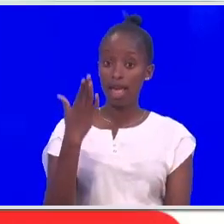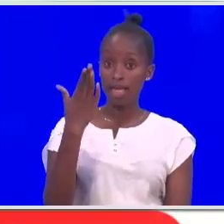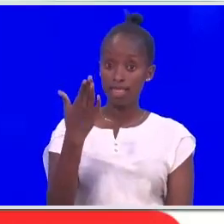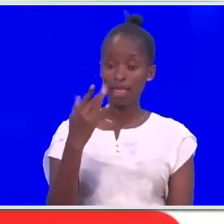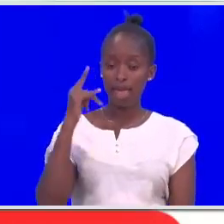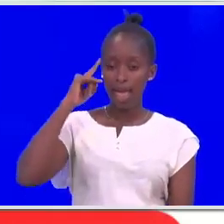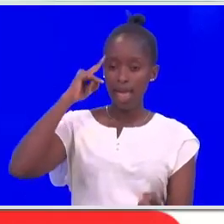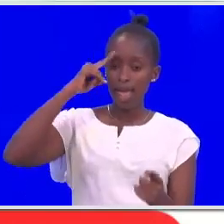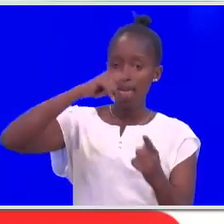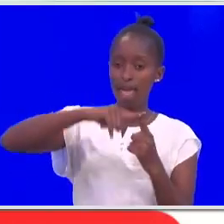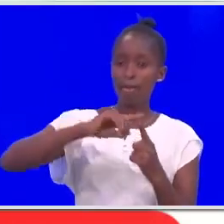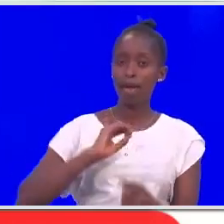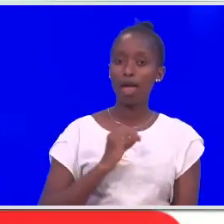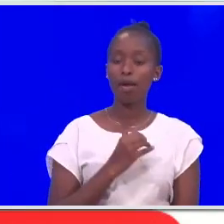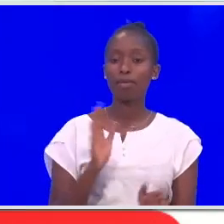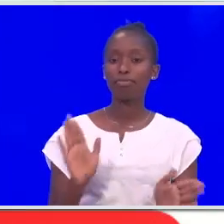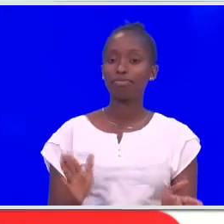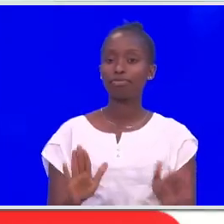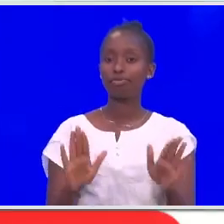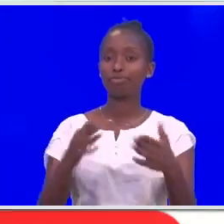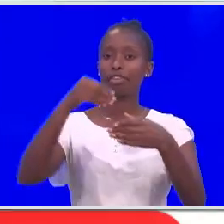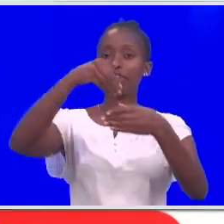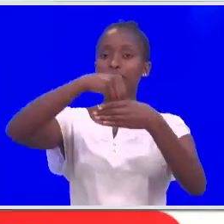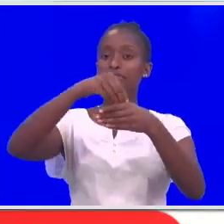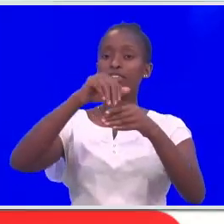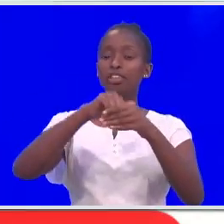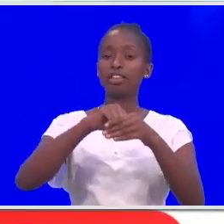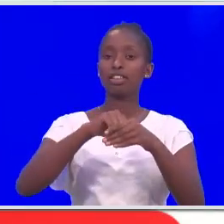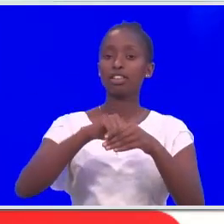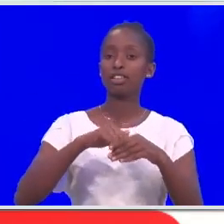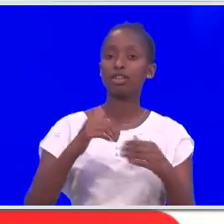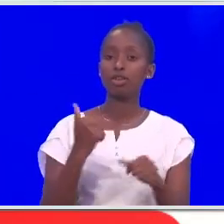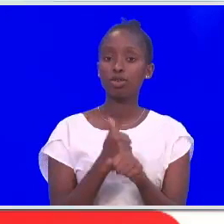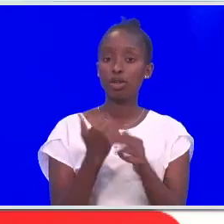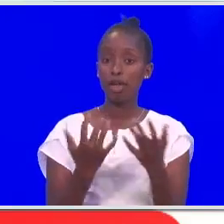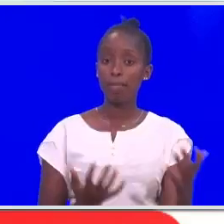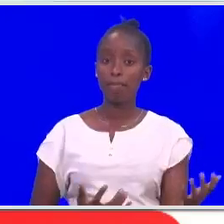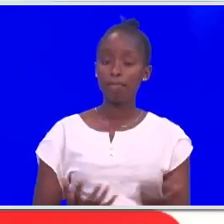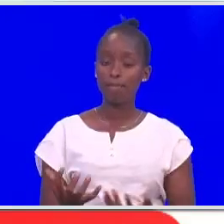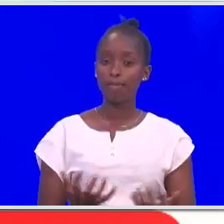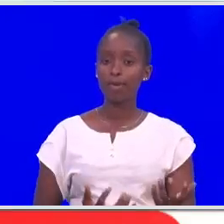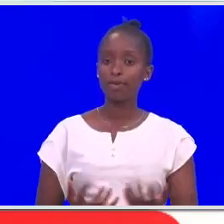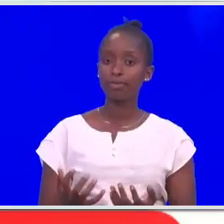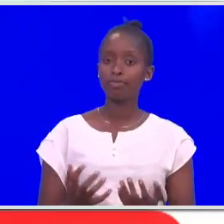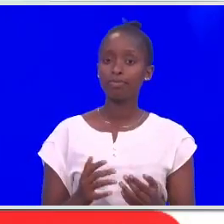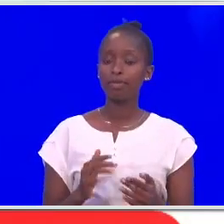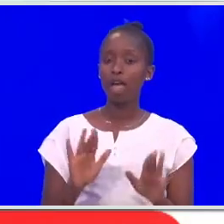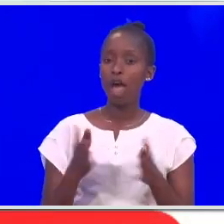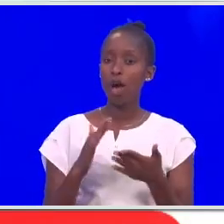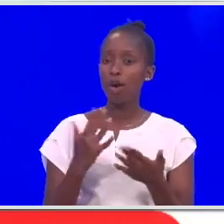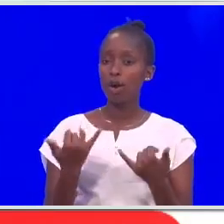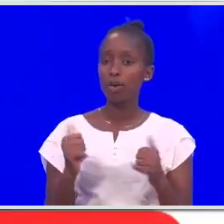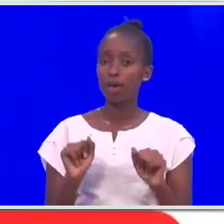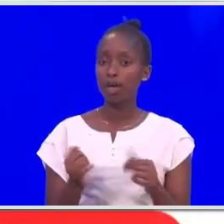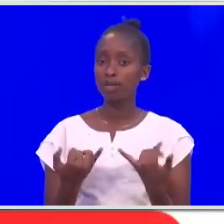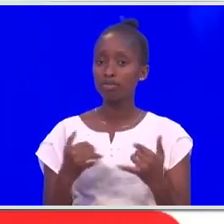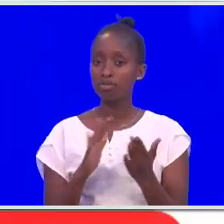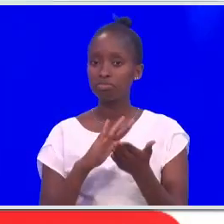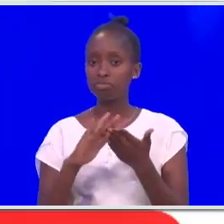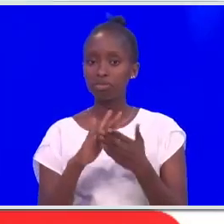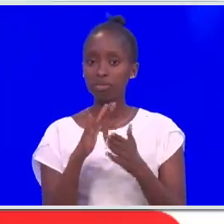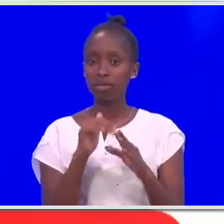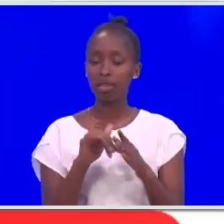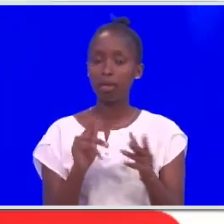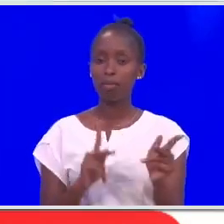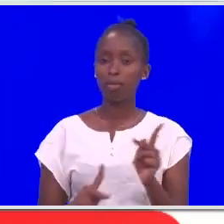again is to invest, to encourage investment in the region, ease of doing business. How can we hasten the process of not approving mergers, for